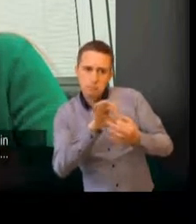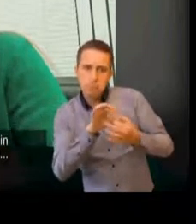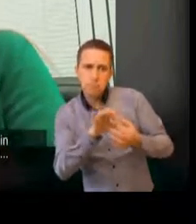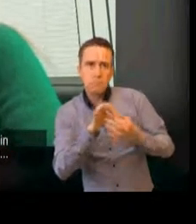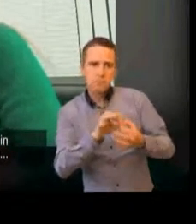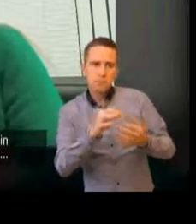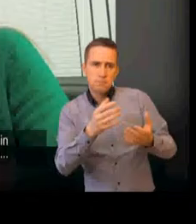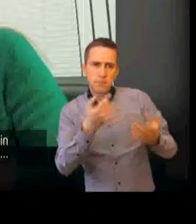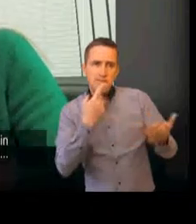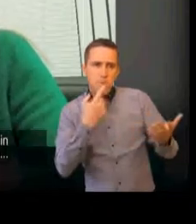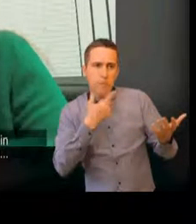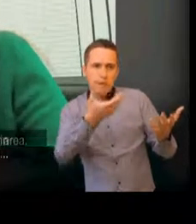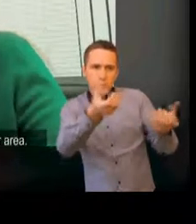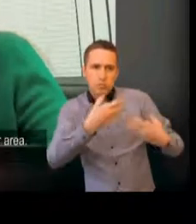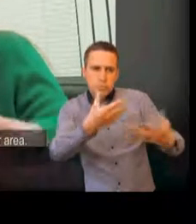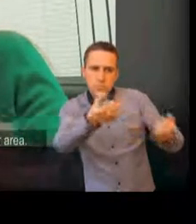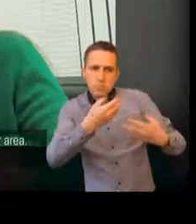giving you ideas.